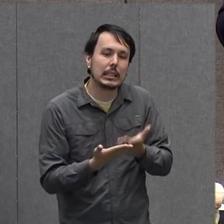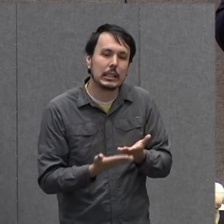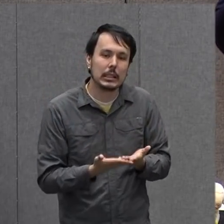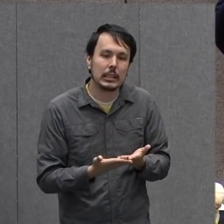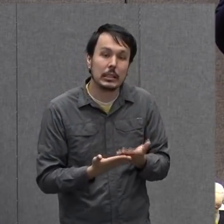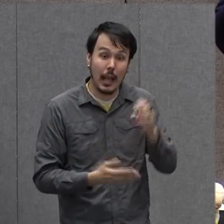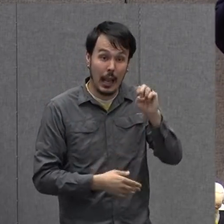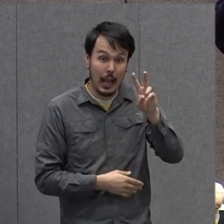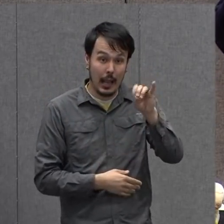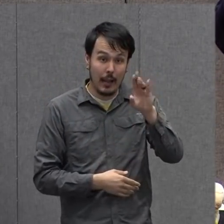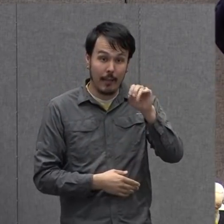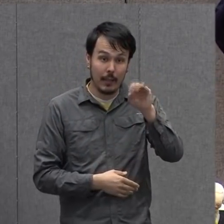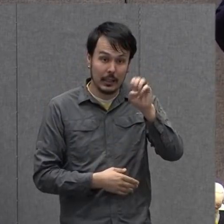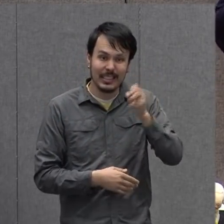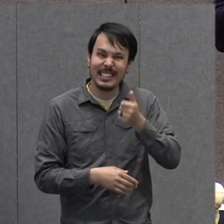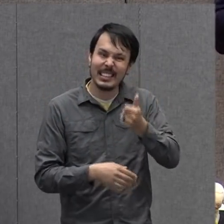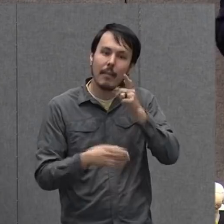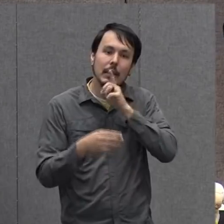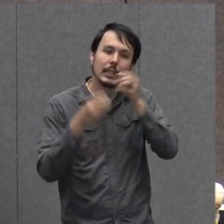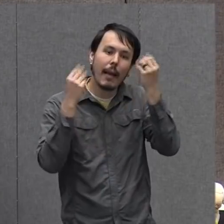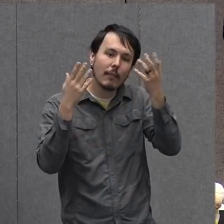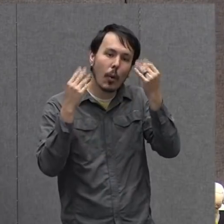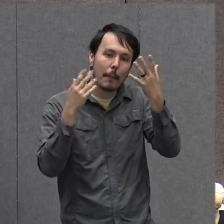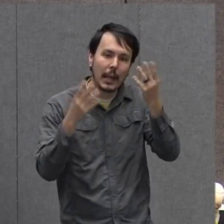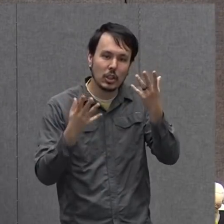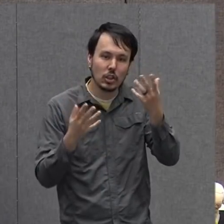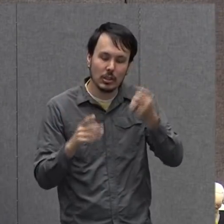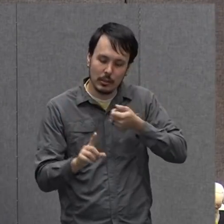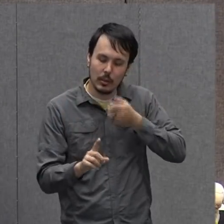So we can talk about weight